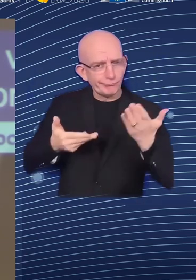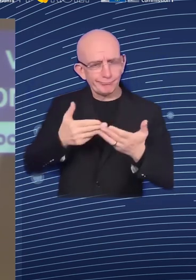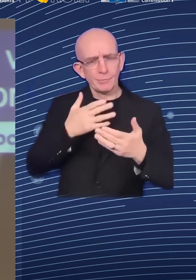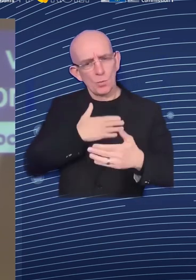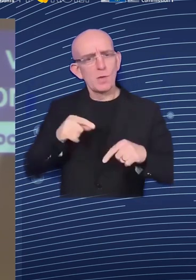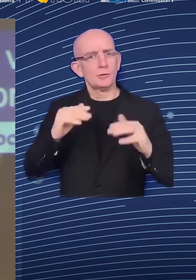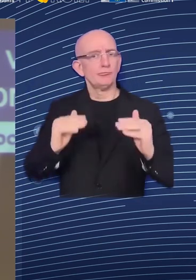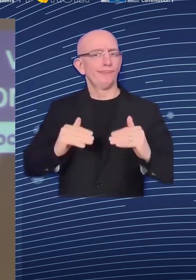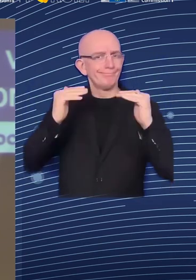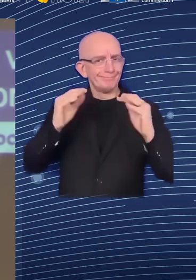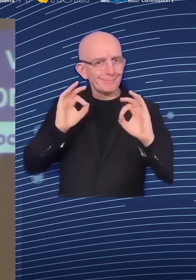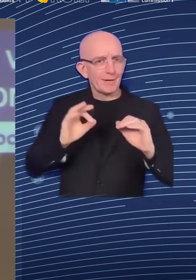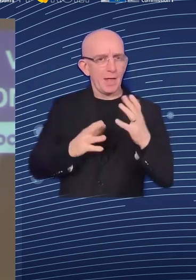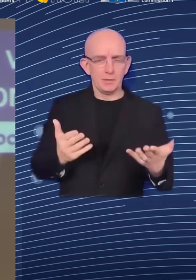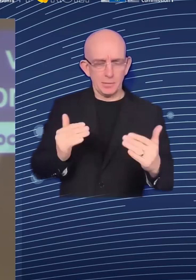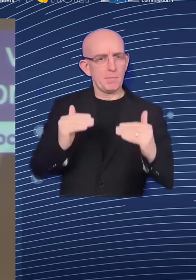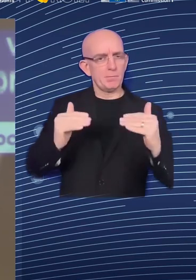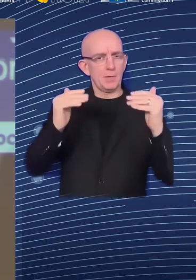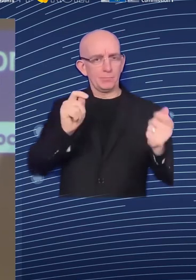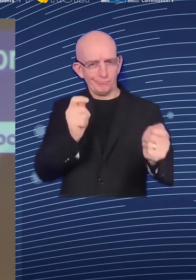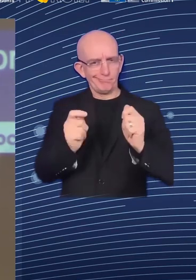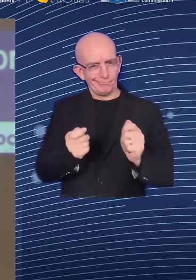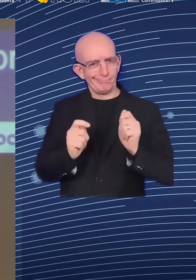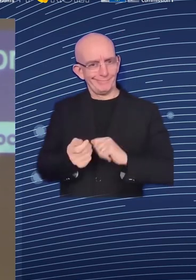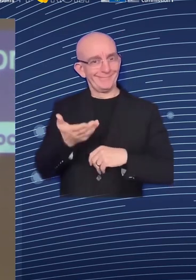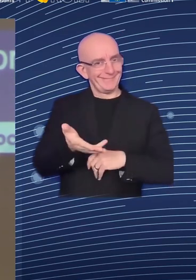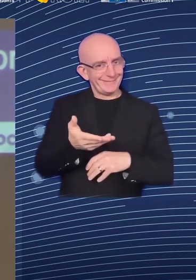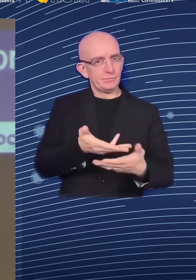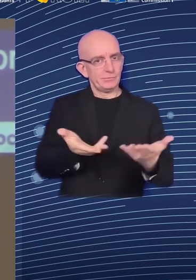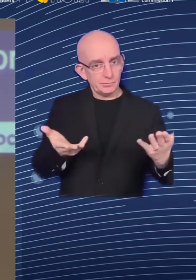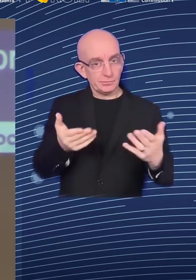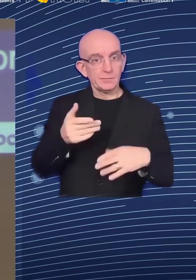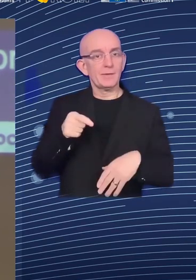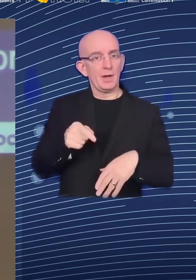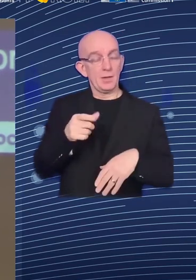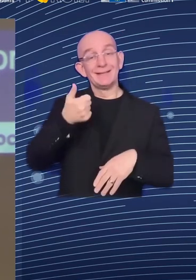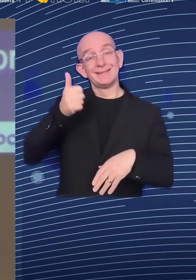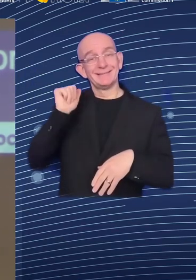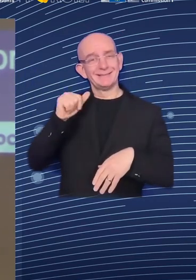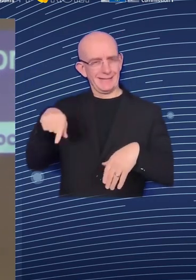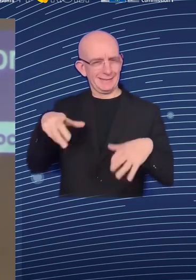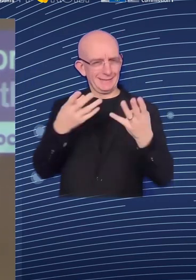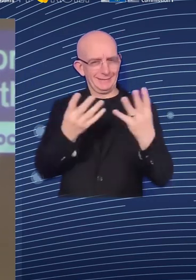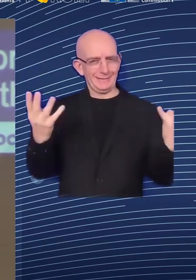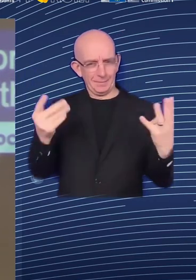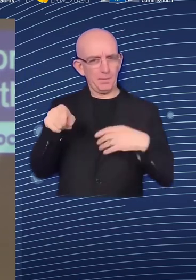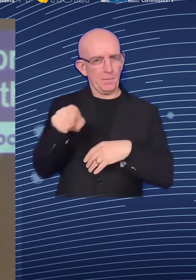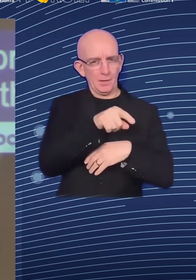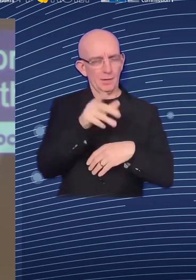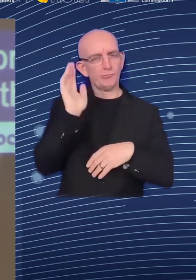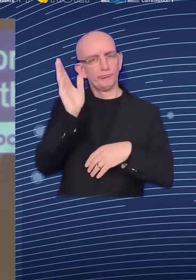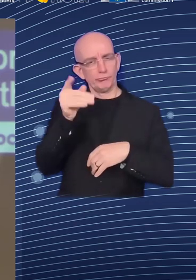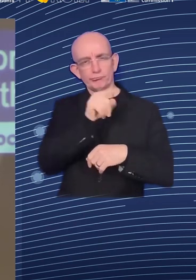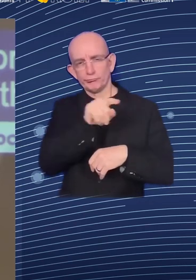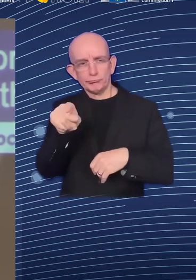Yesterday, when part of the team was in the with some blind people to check